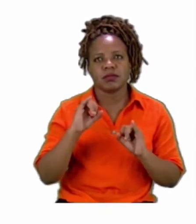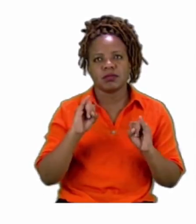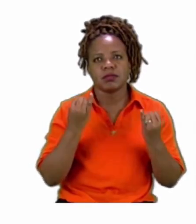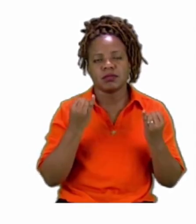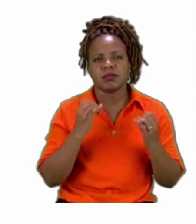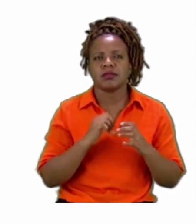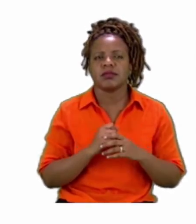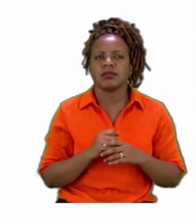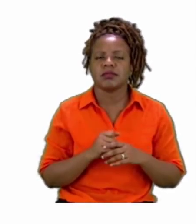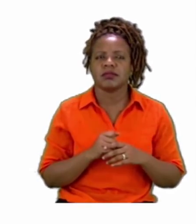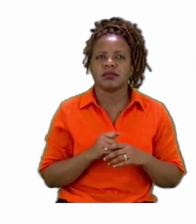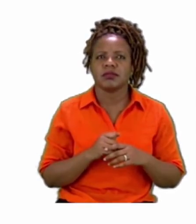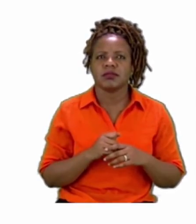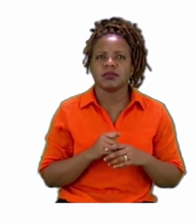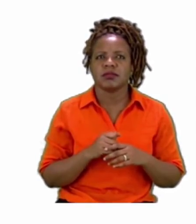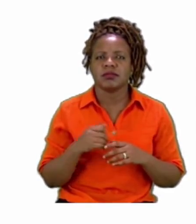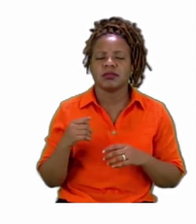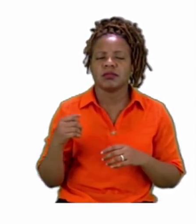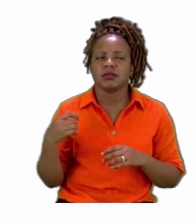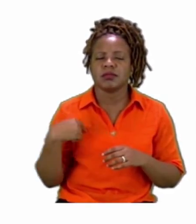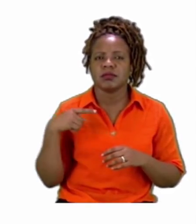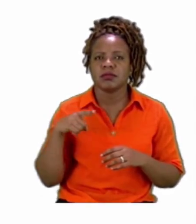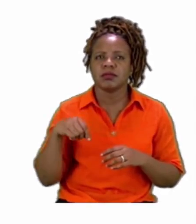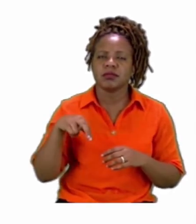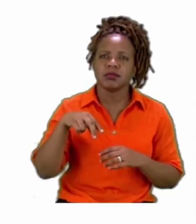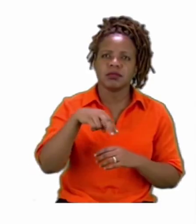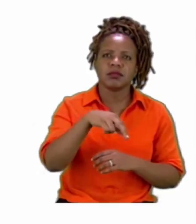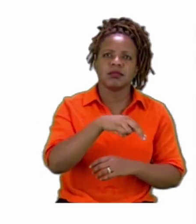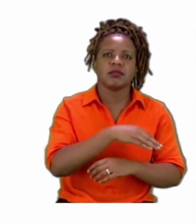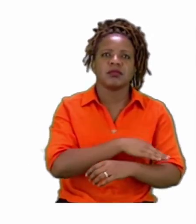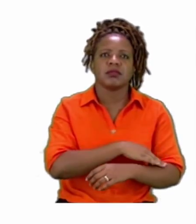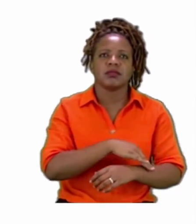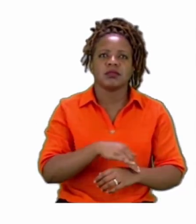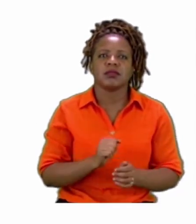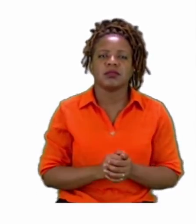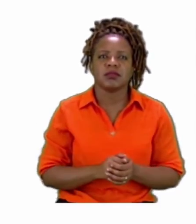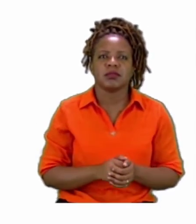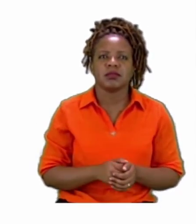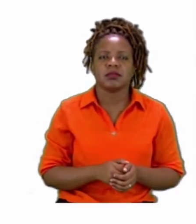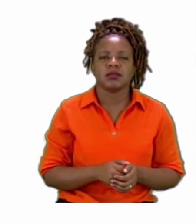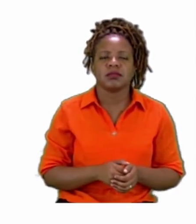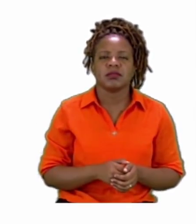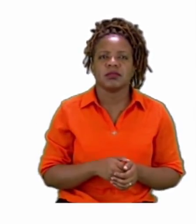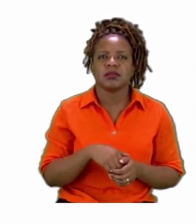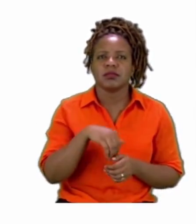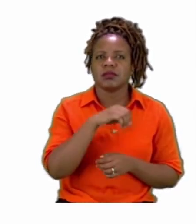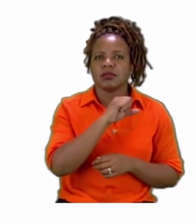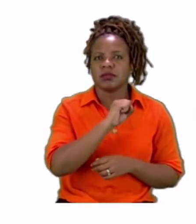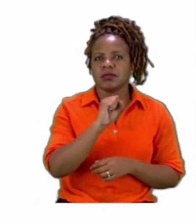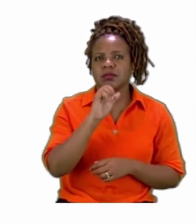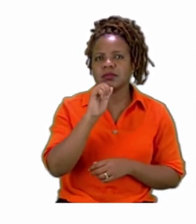sentence says, he walked down the street. The 4th sentence says,